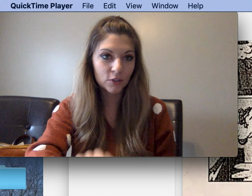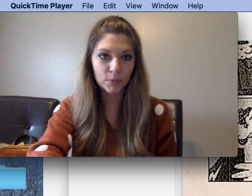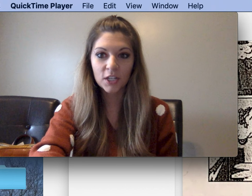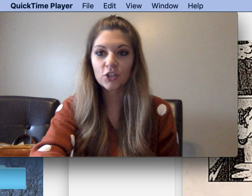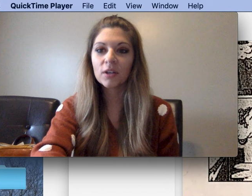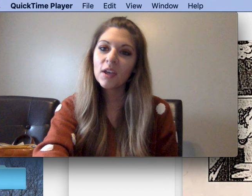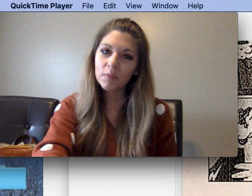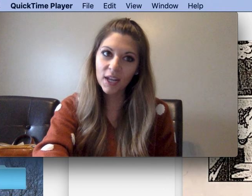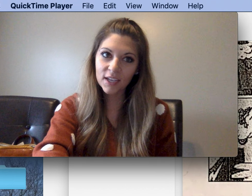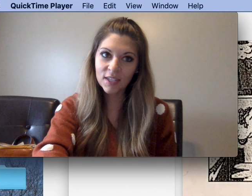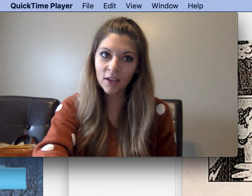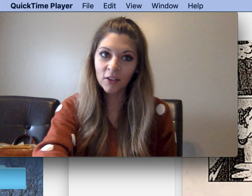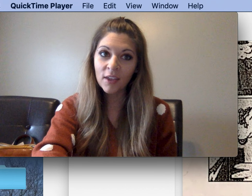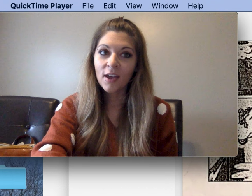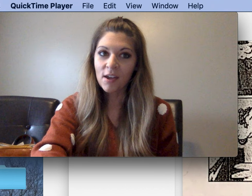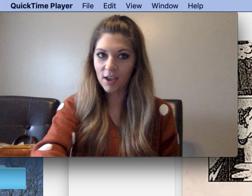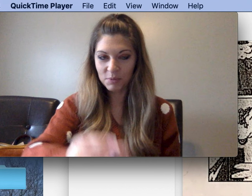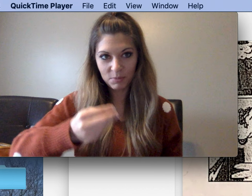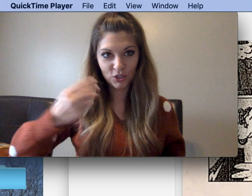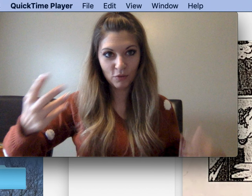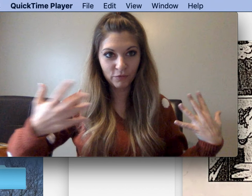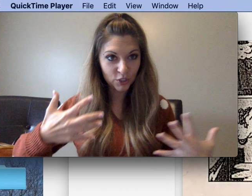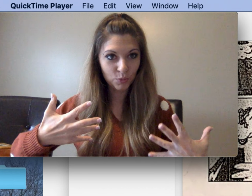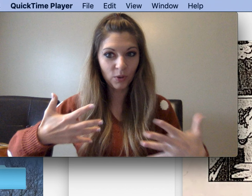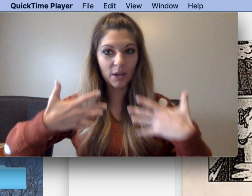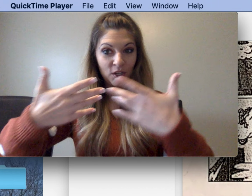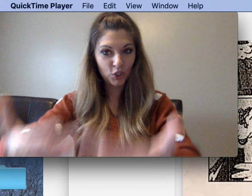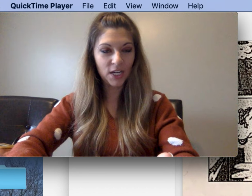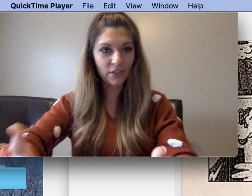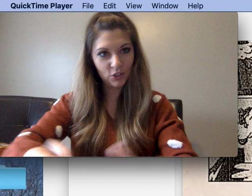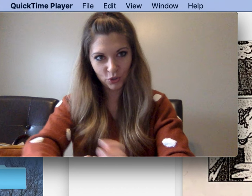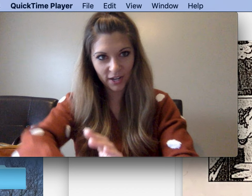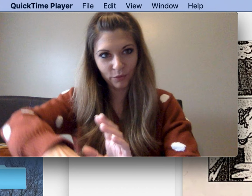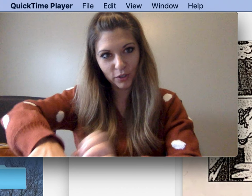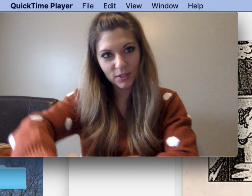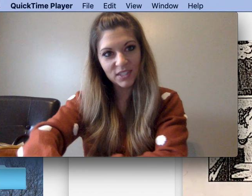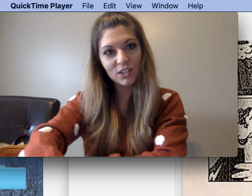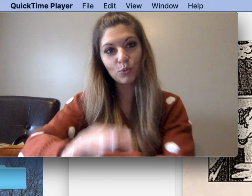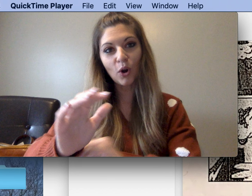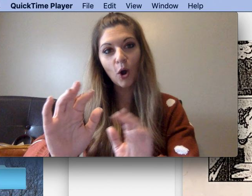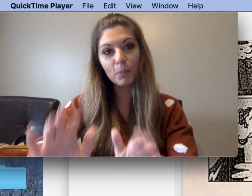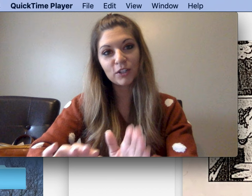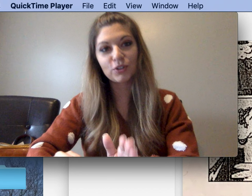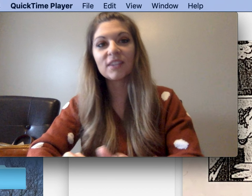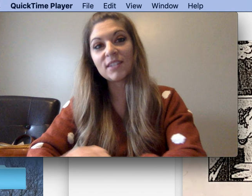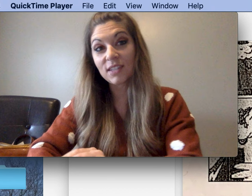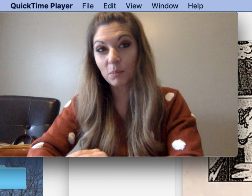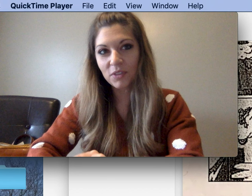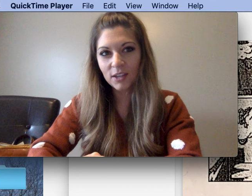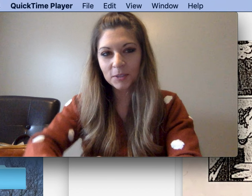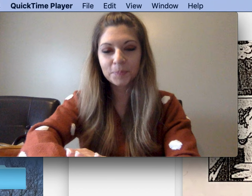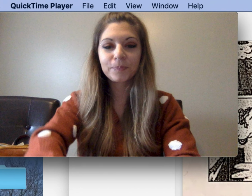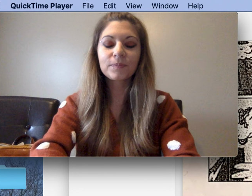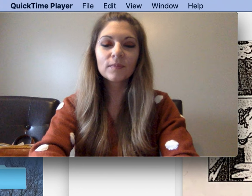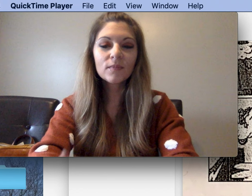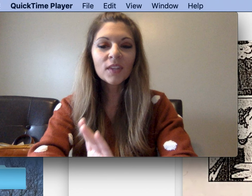your interpretation. But ASL, I'm going to be so visual, and I'm going to create this dragon for you to see. So we're all picturing the same